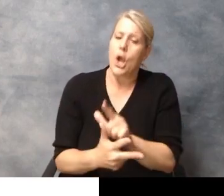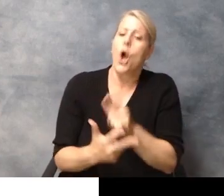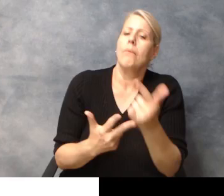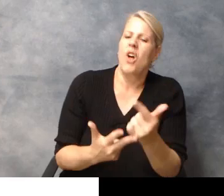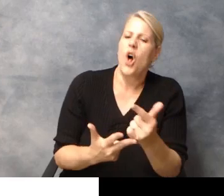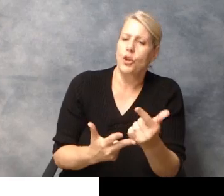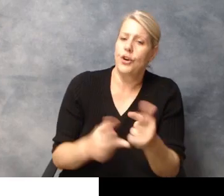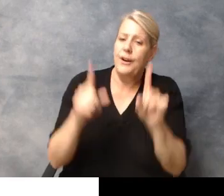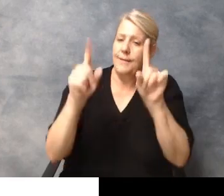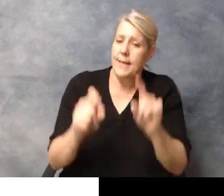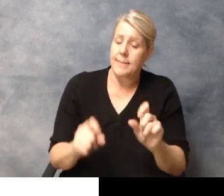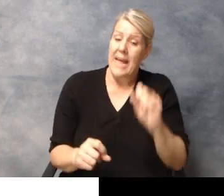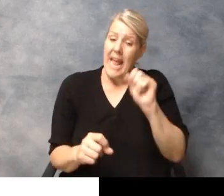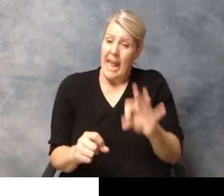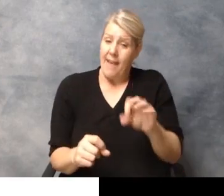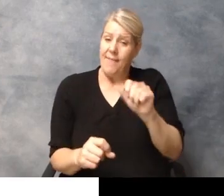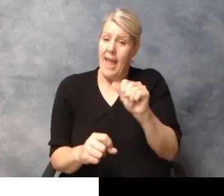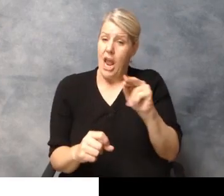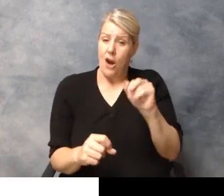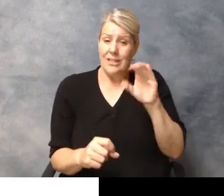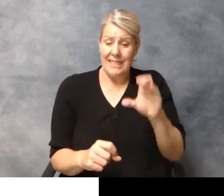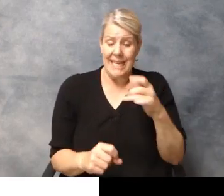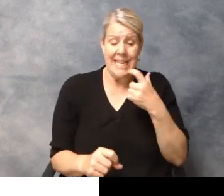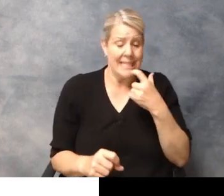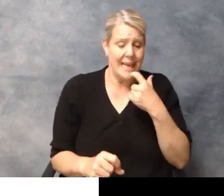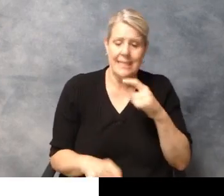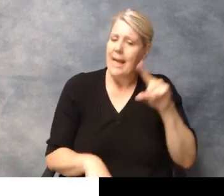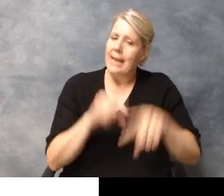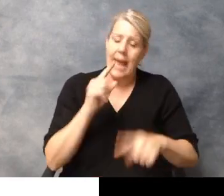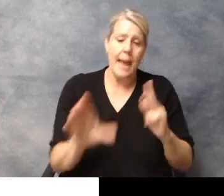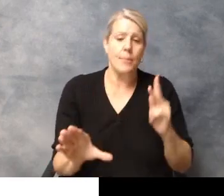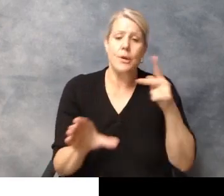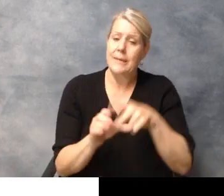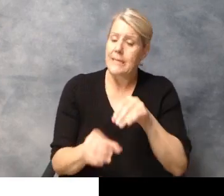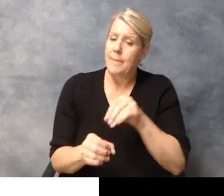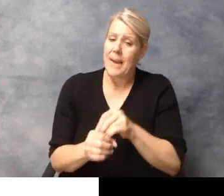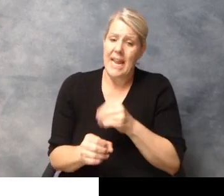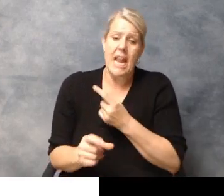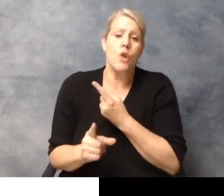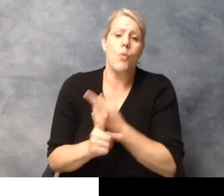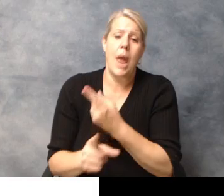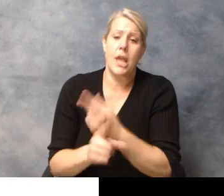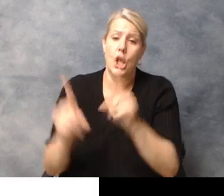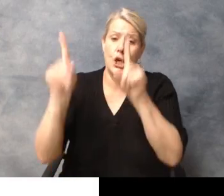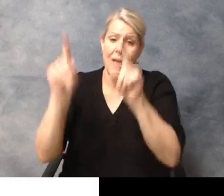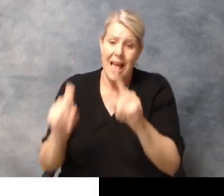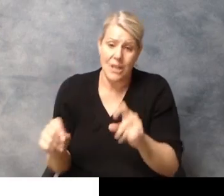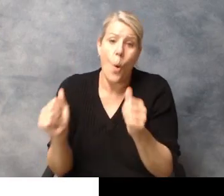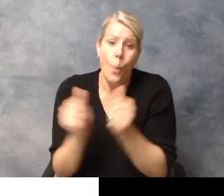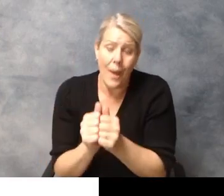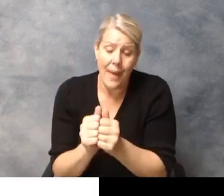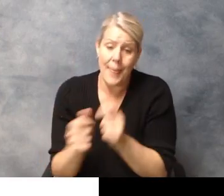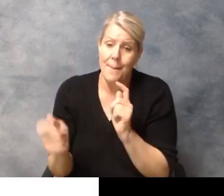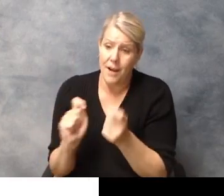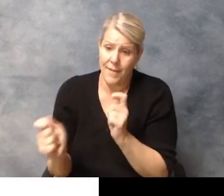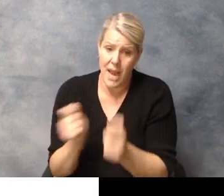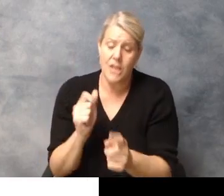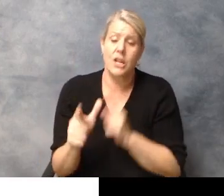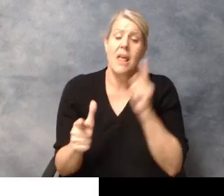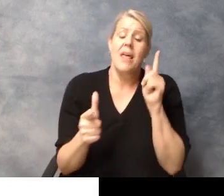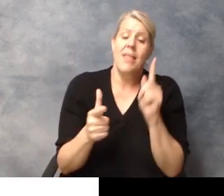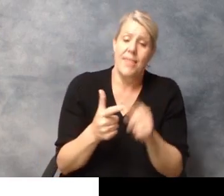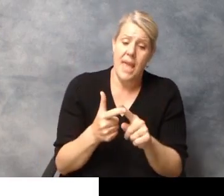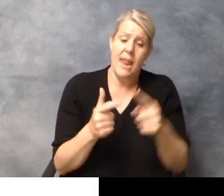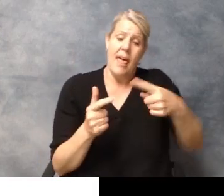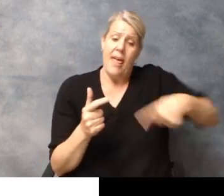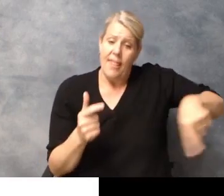that the student is unable to participate in the regular state assessment with accommodations and modifications, the ARC members will